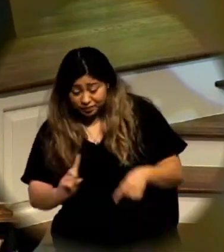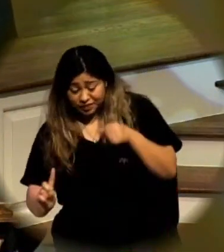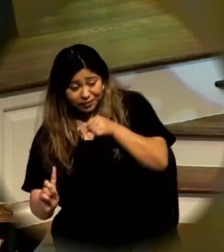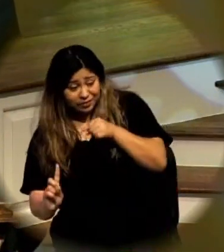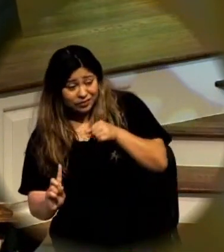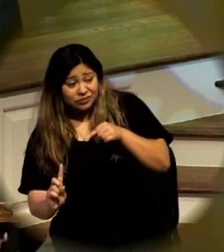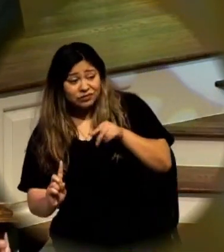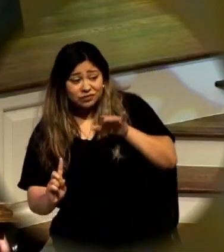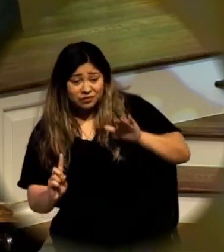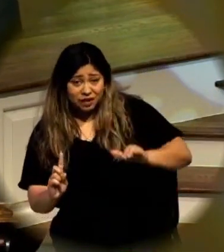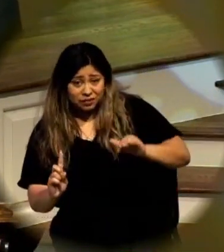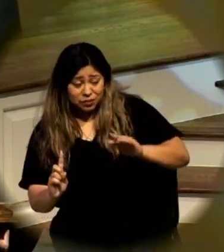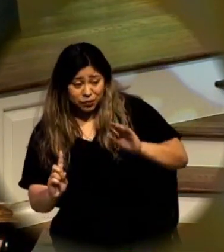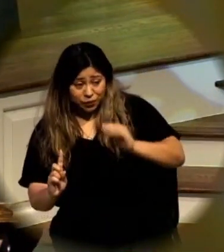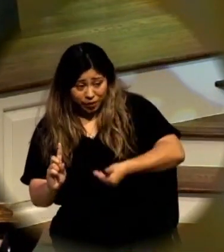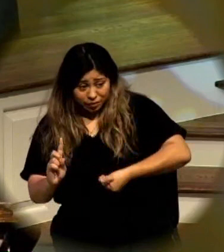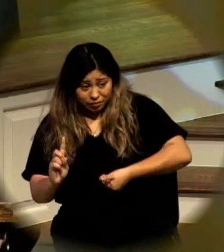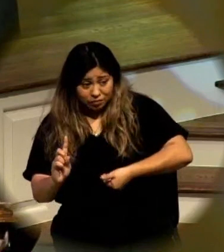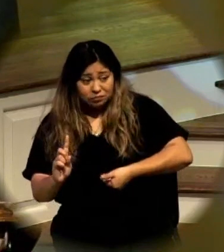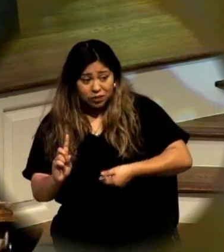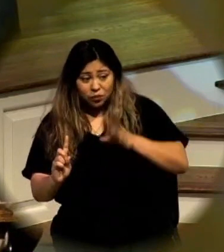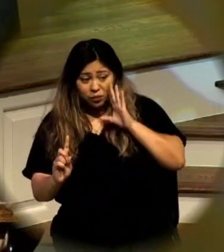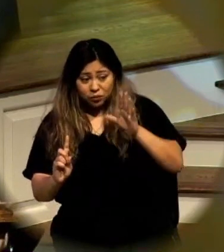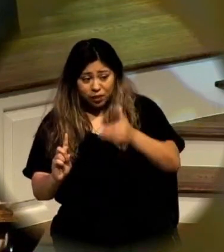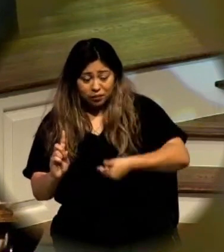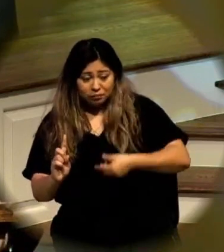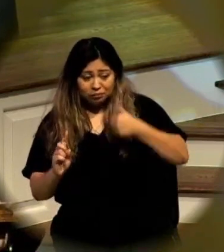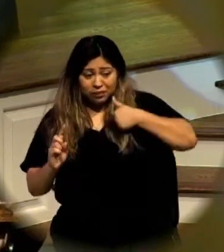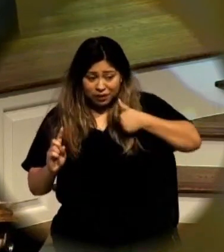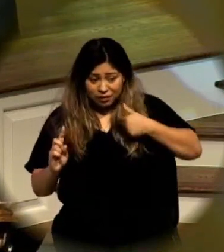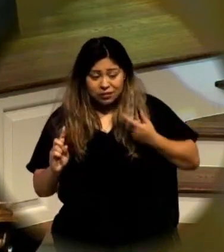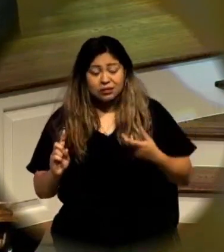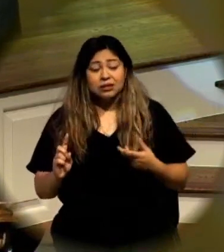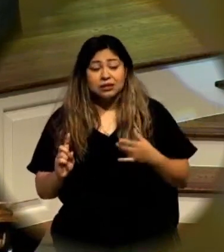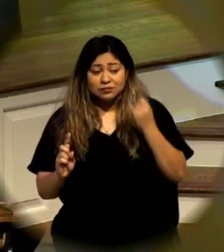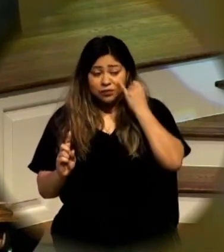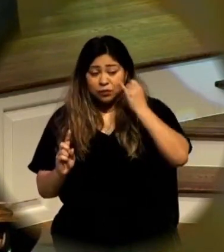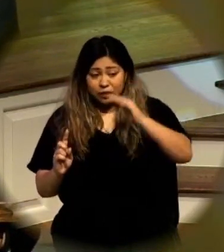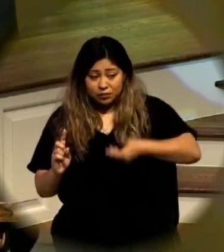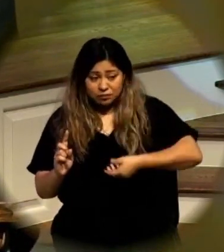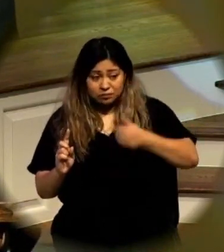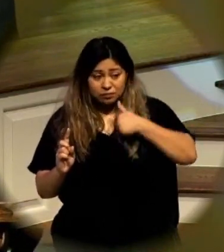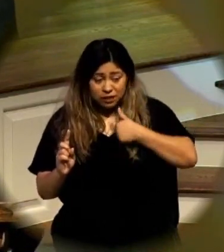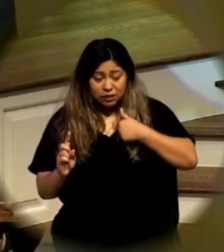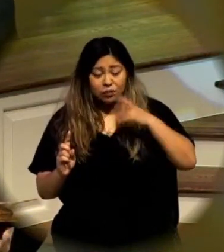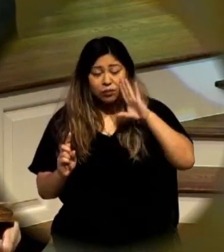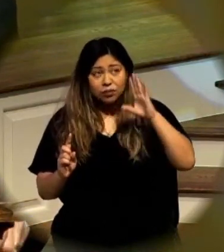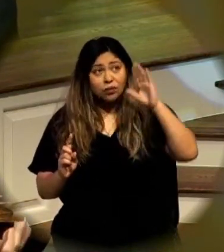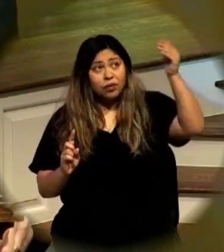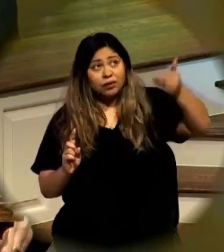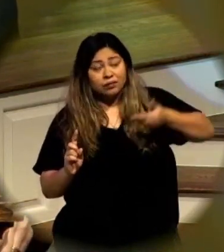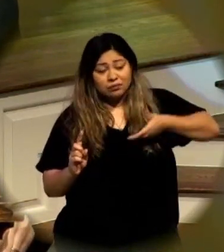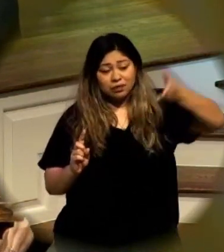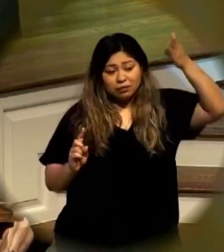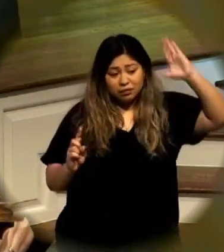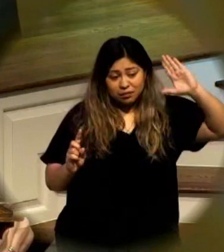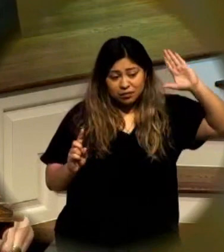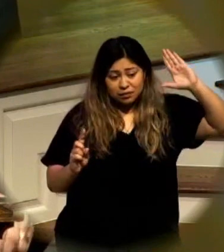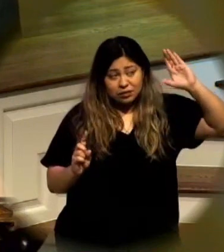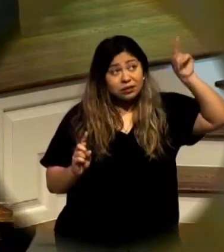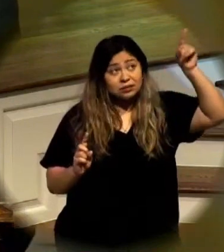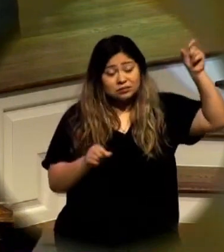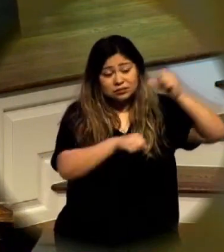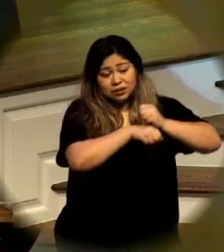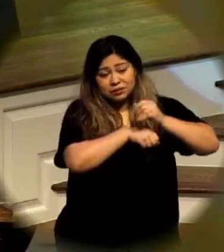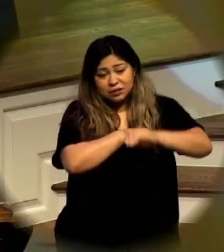me. And whoever welcomes me welcomes the one who sent me. For he who is least among you all, he